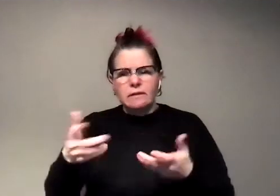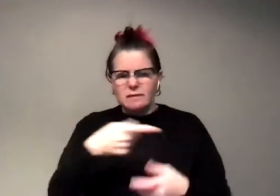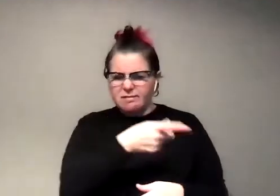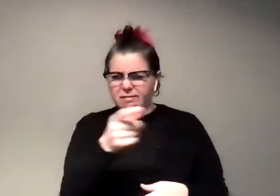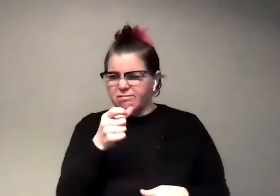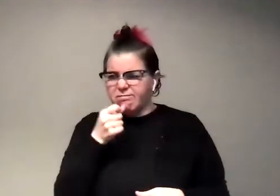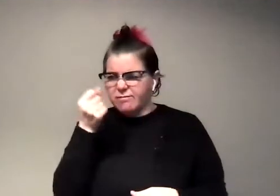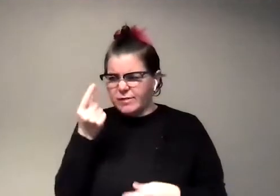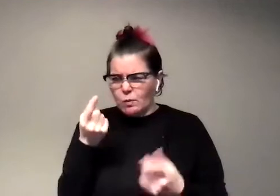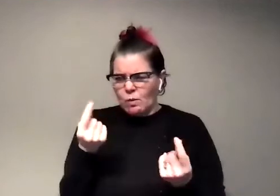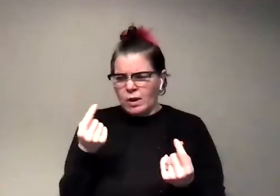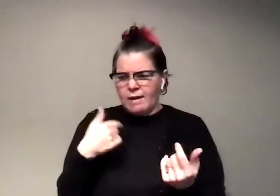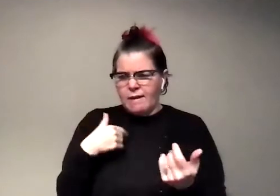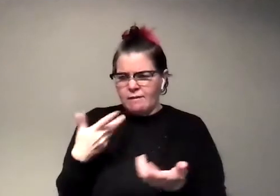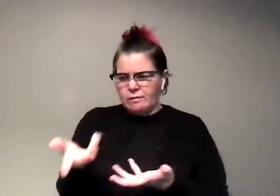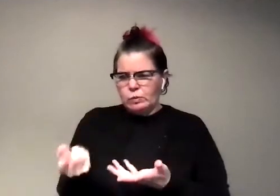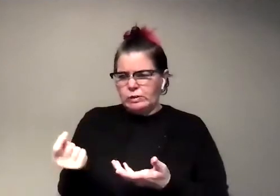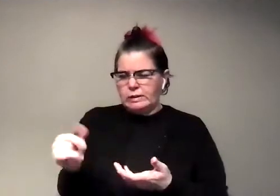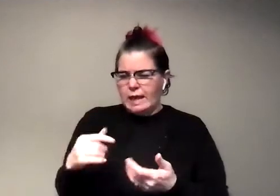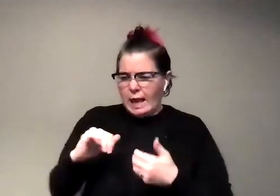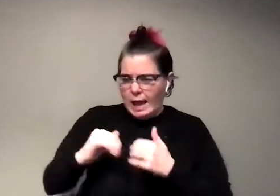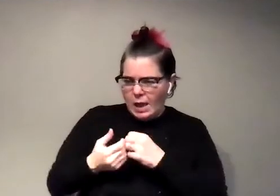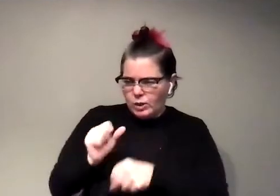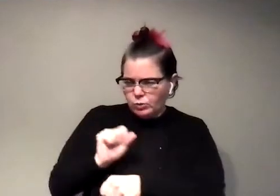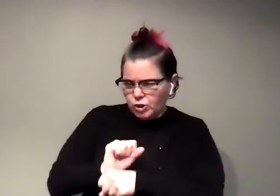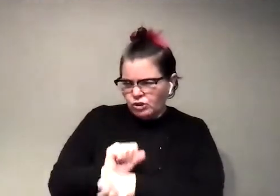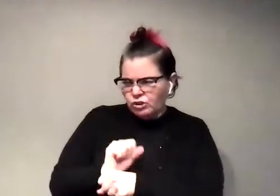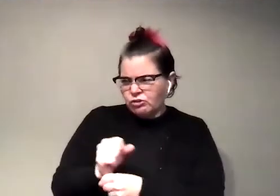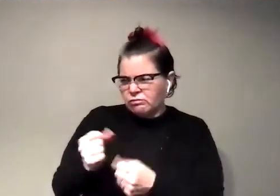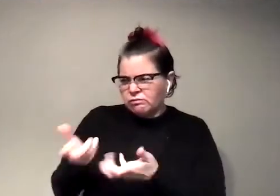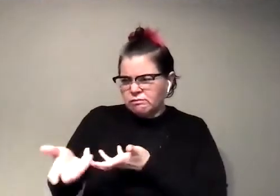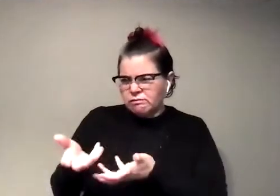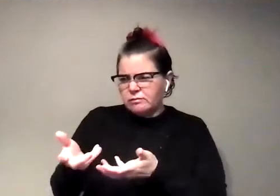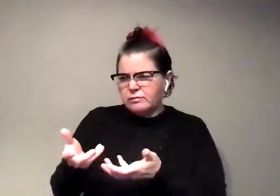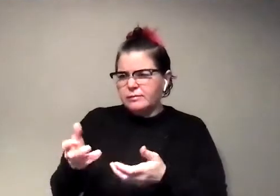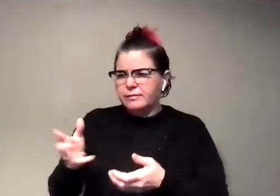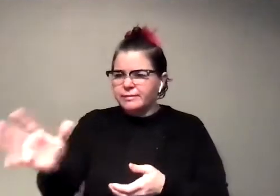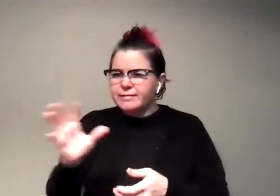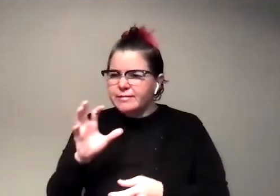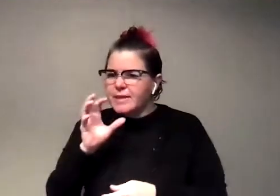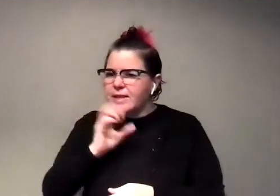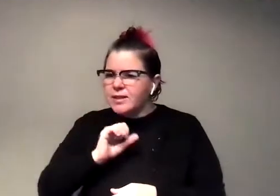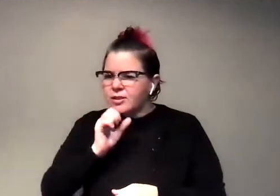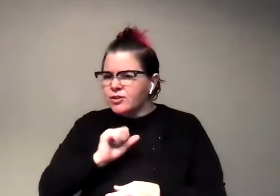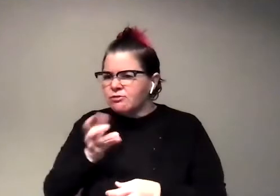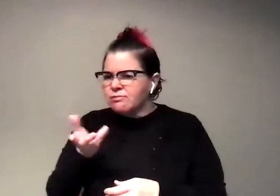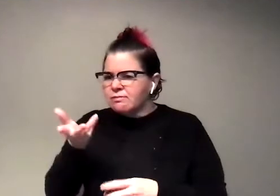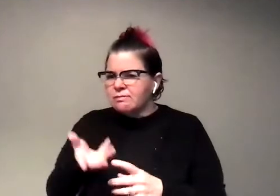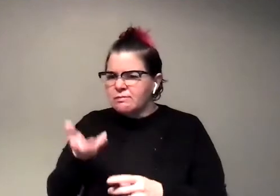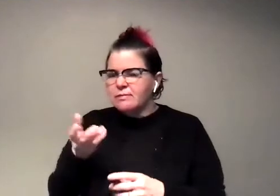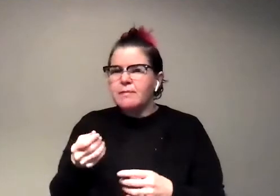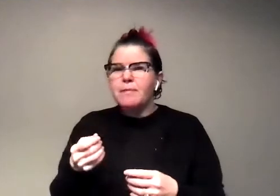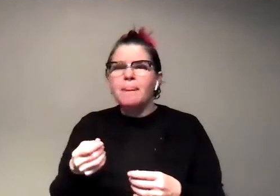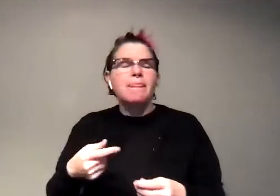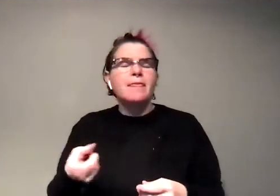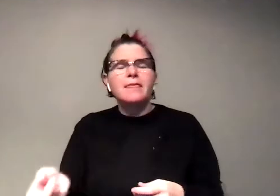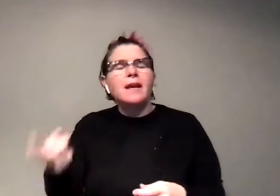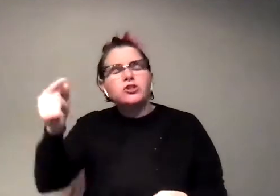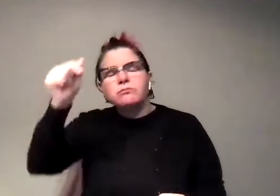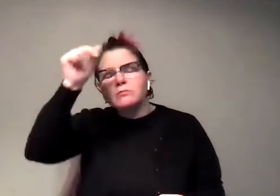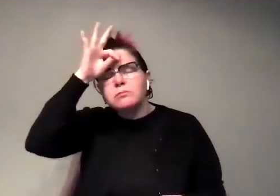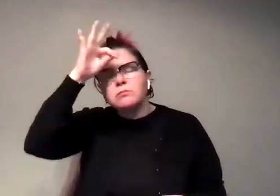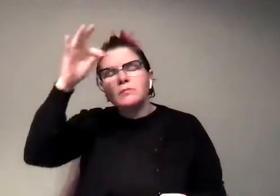had, how it works, how old something is. They just didn't have a good